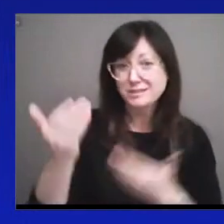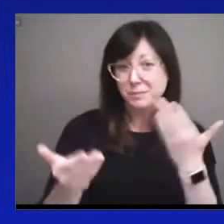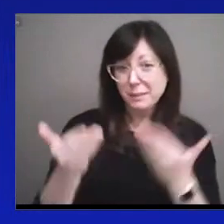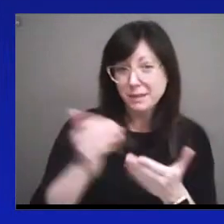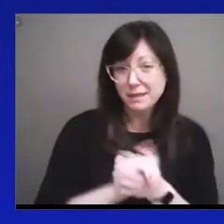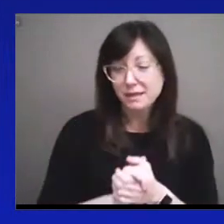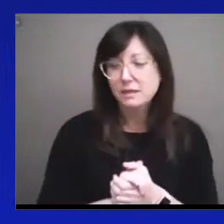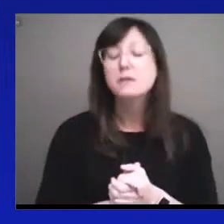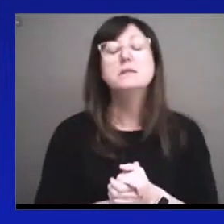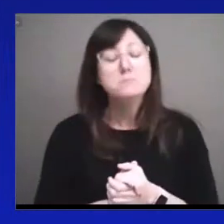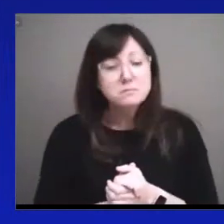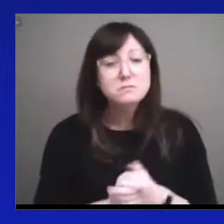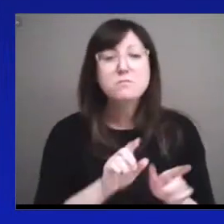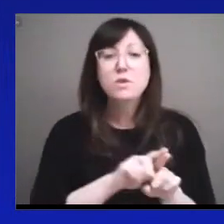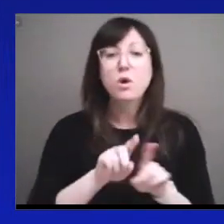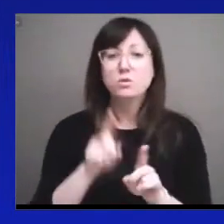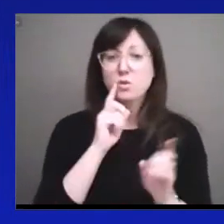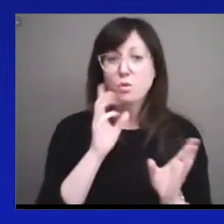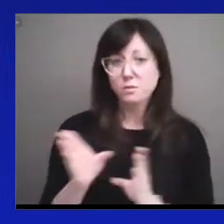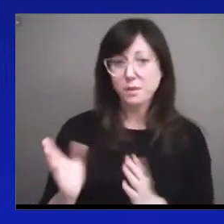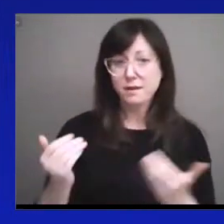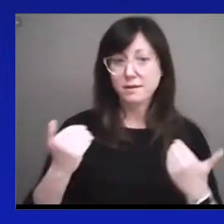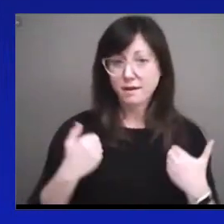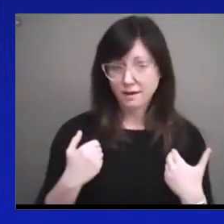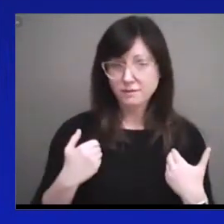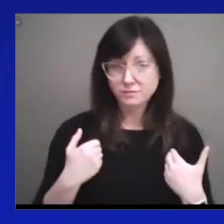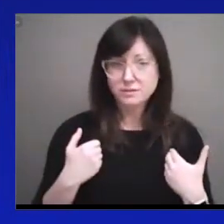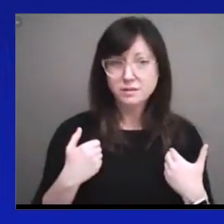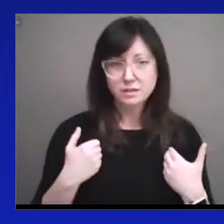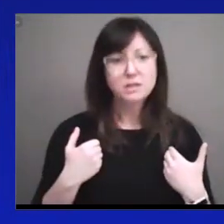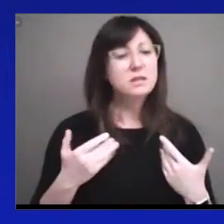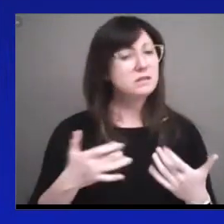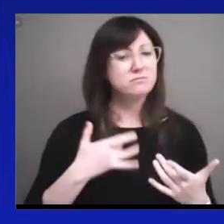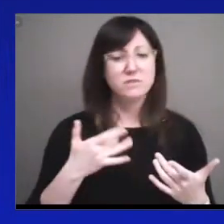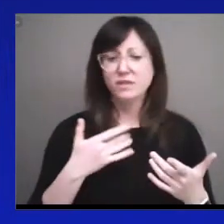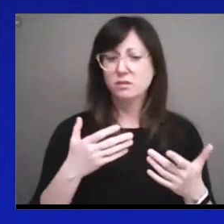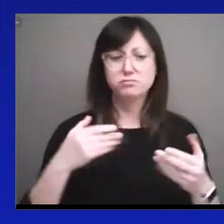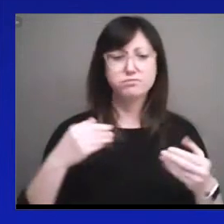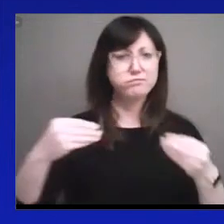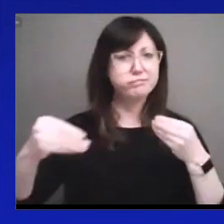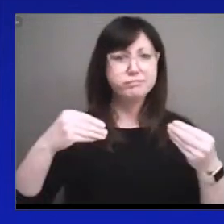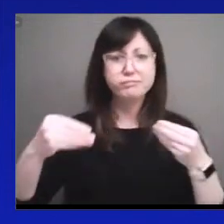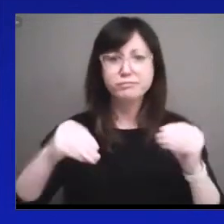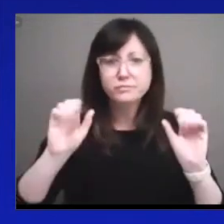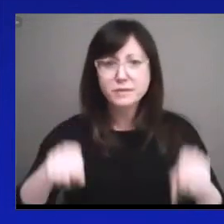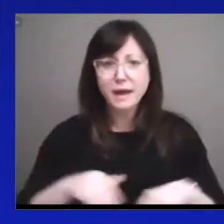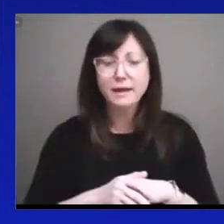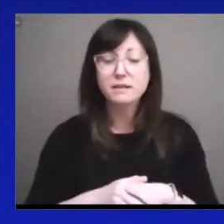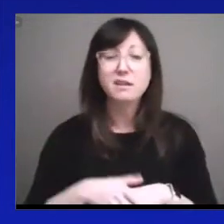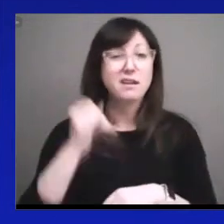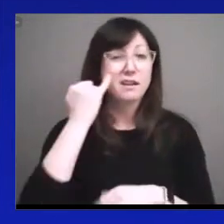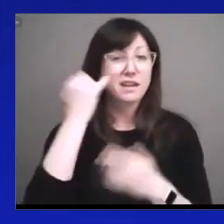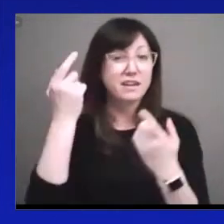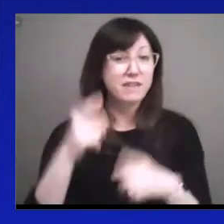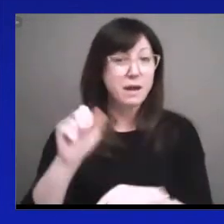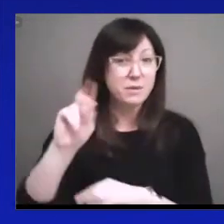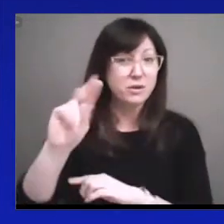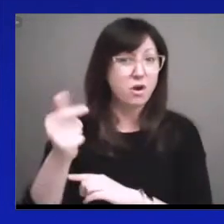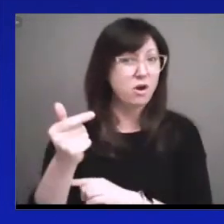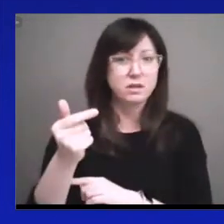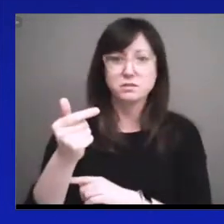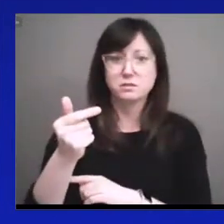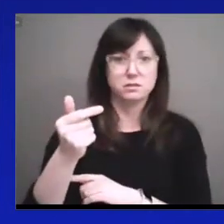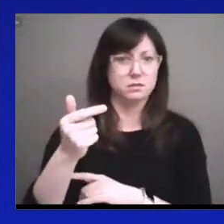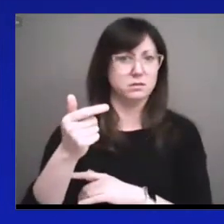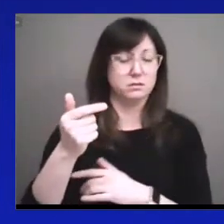we've also got a plan that is scalable, and if sometime in August we start getting unlimited amount